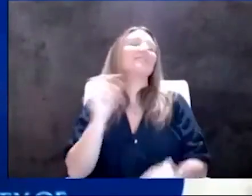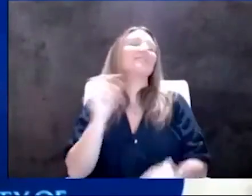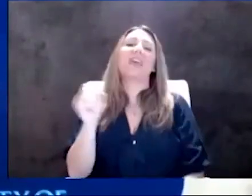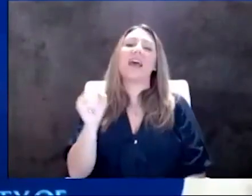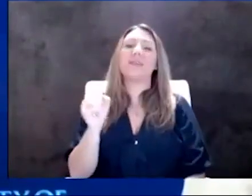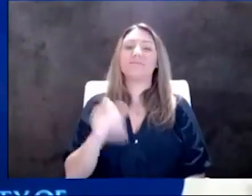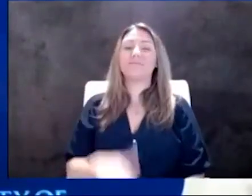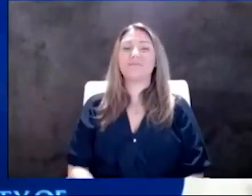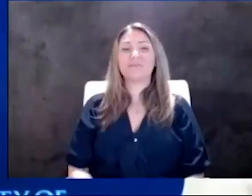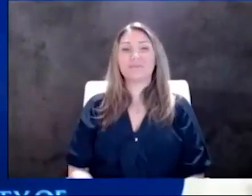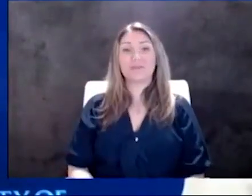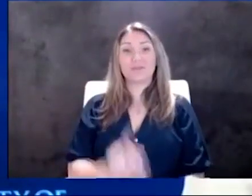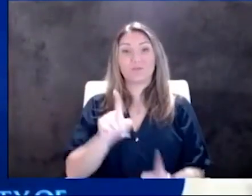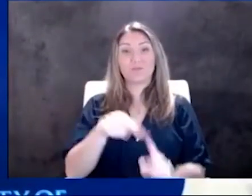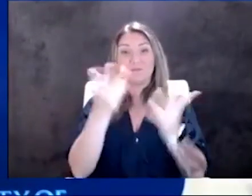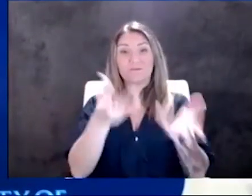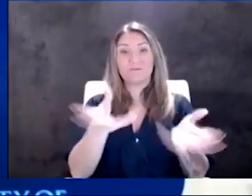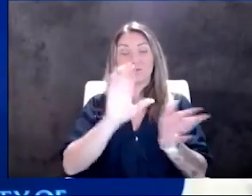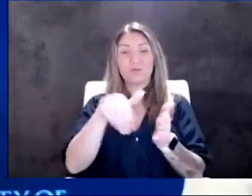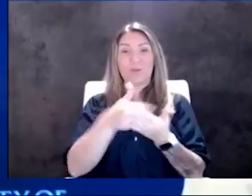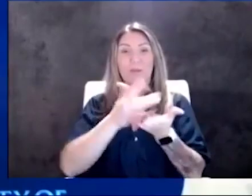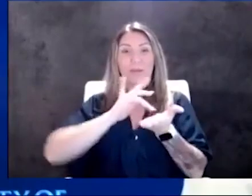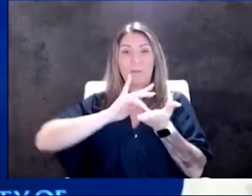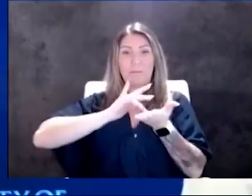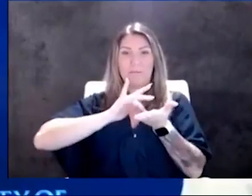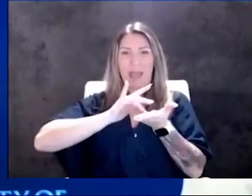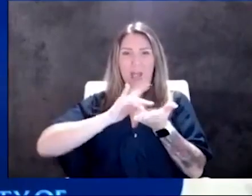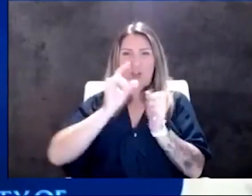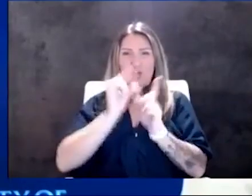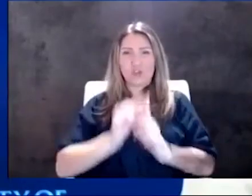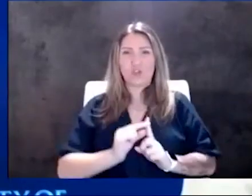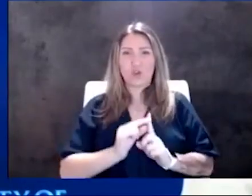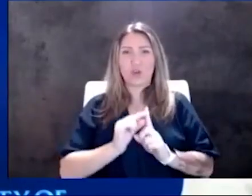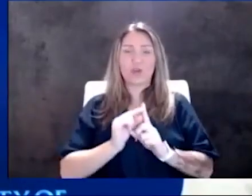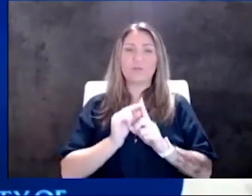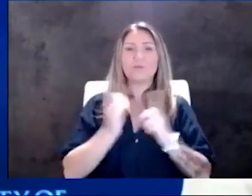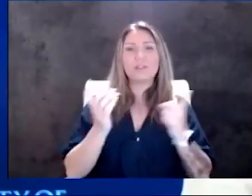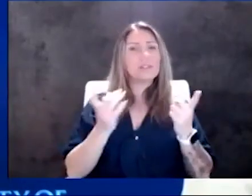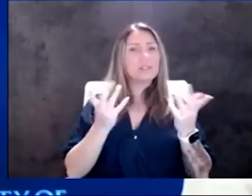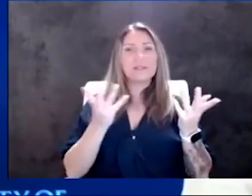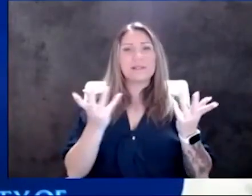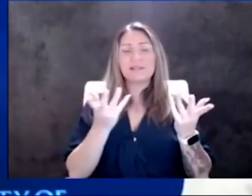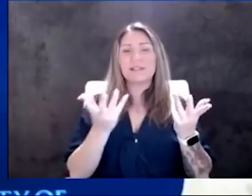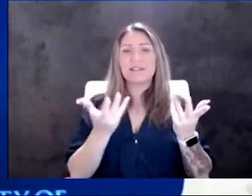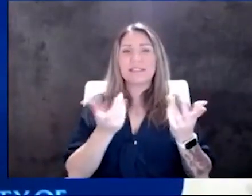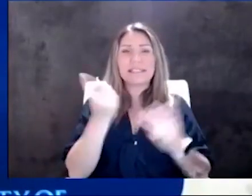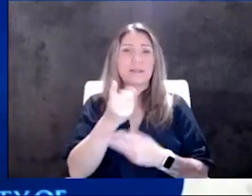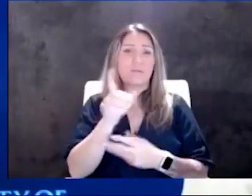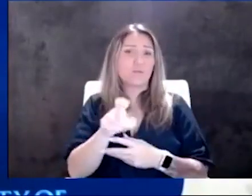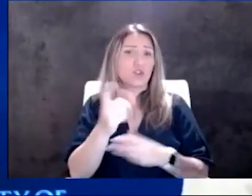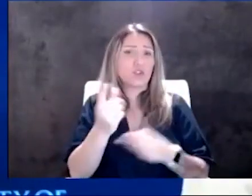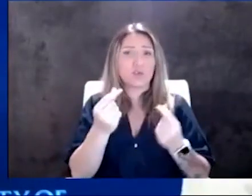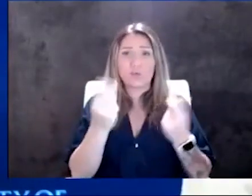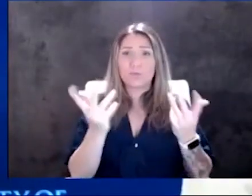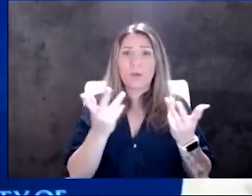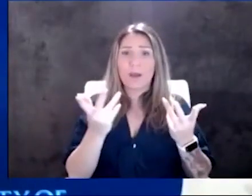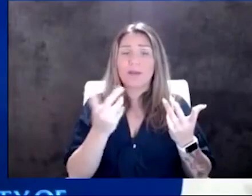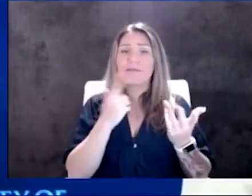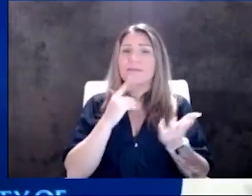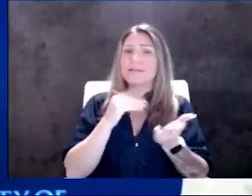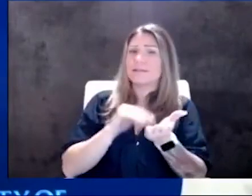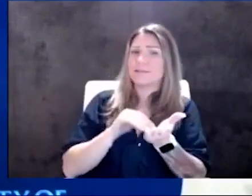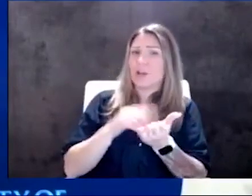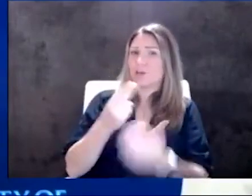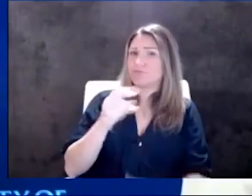the medical terms here and all that jargon, basically, what should somebody do? I know Doc Hawk just said